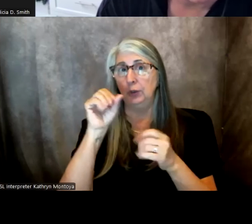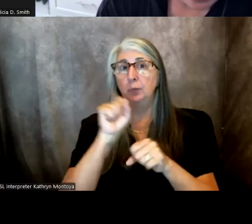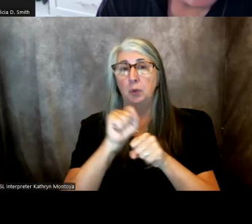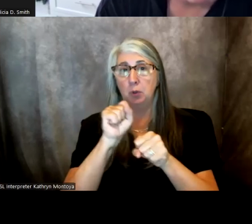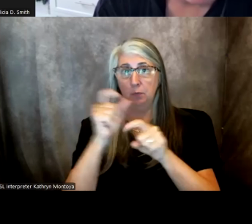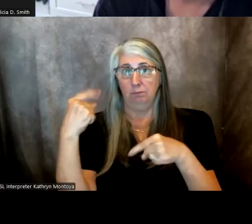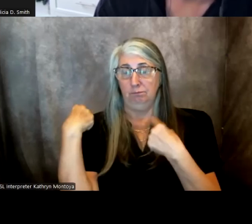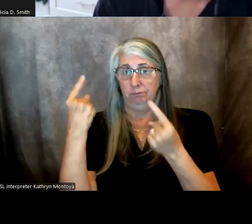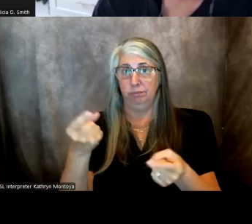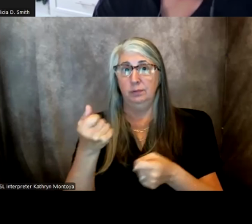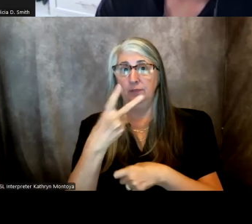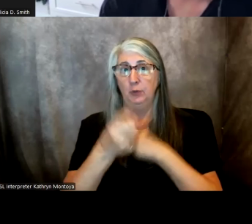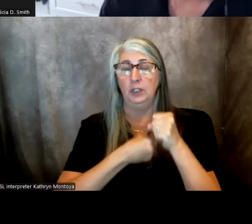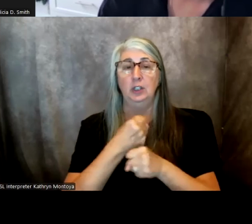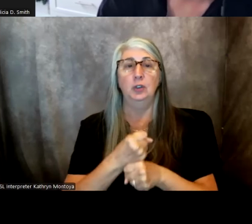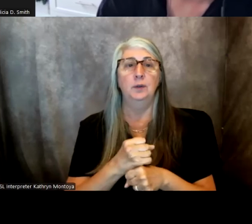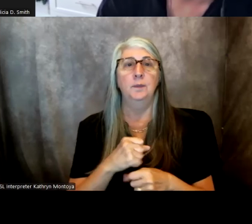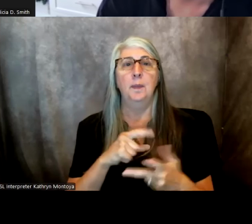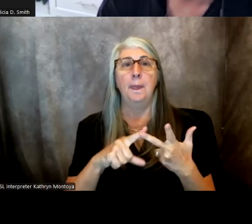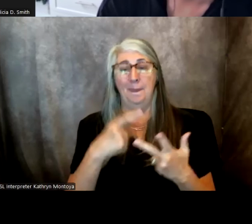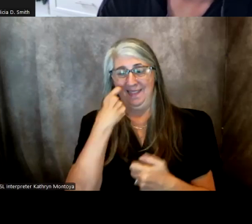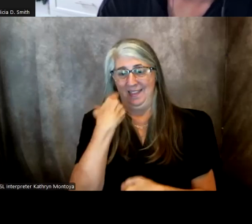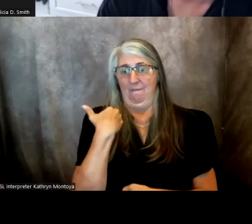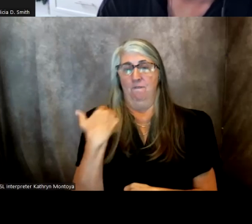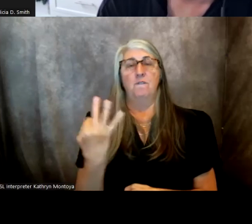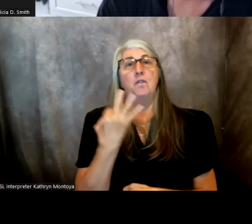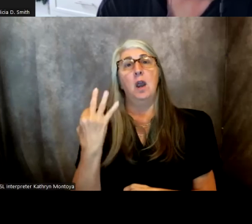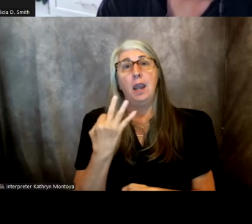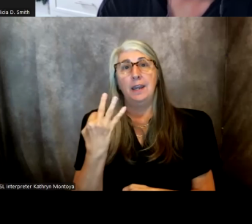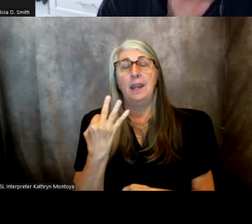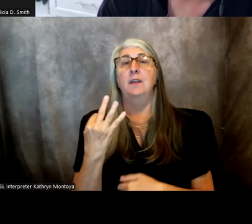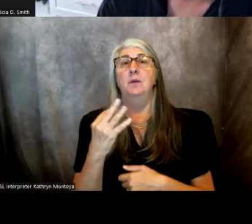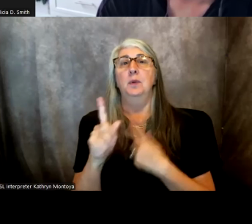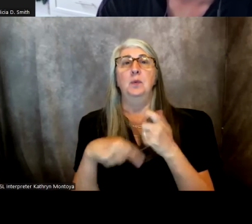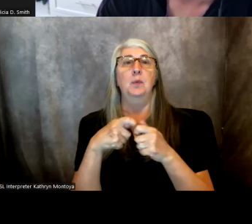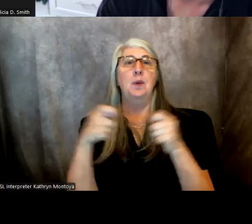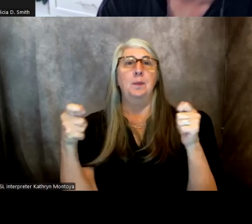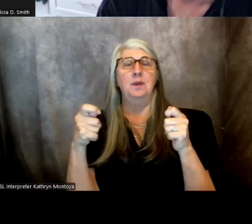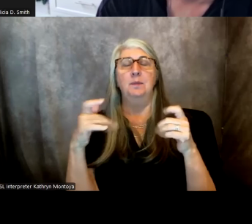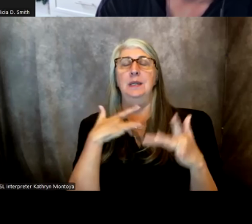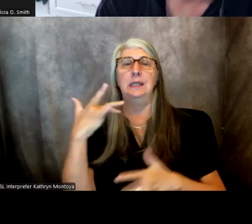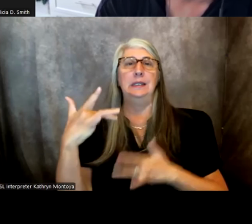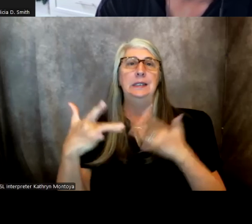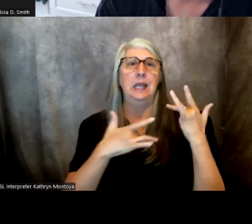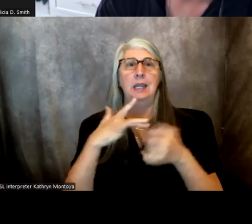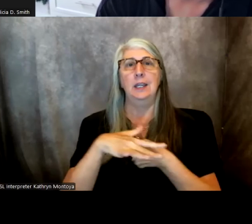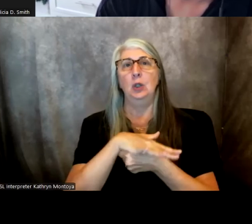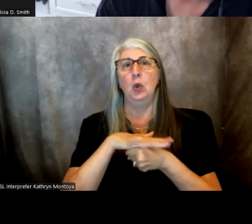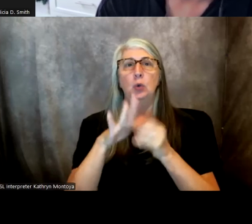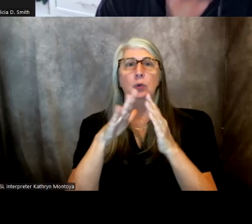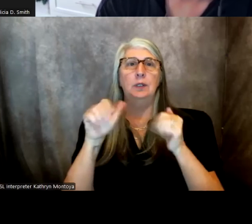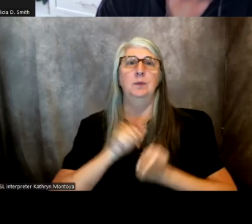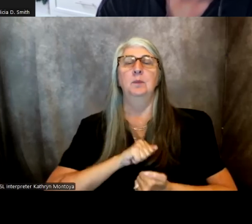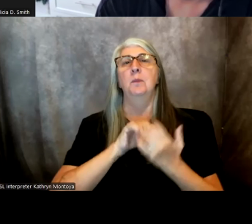We recently wrapped, as recent as Friday, a very exciting local systems assessment approach in one of our large